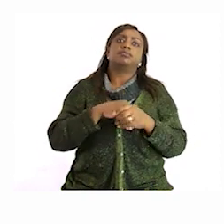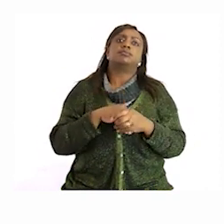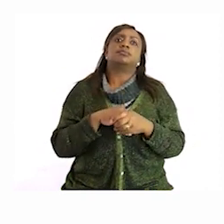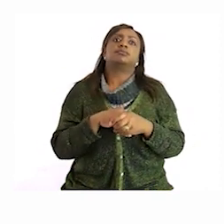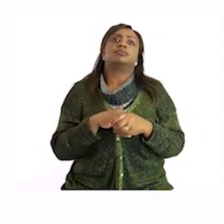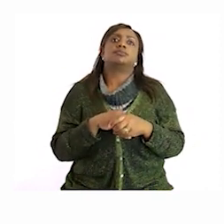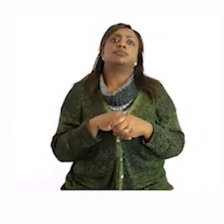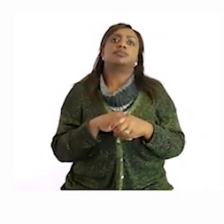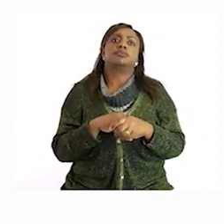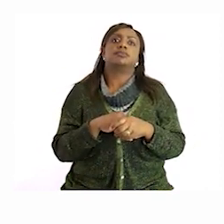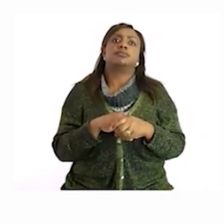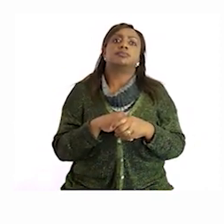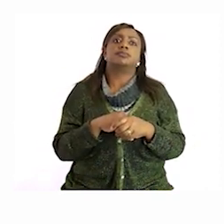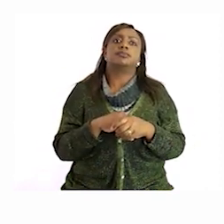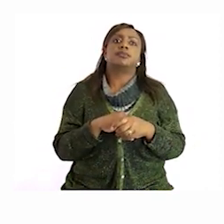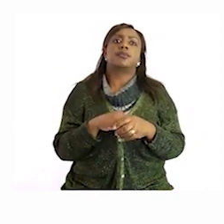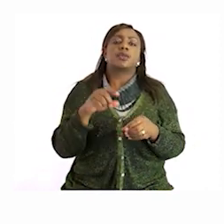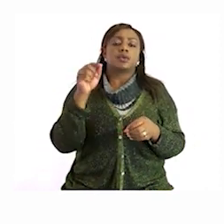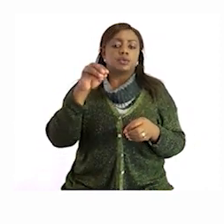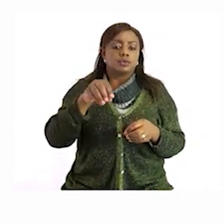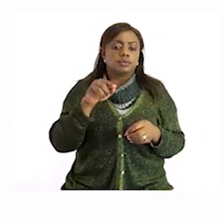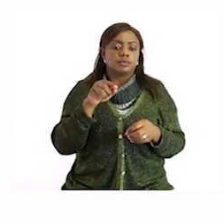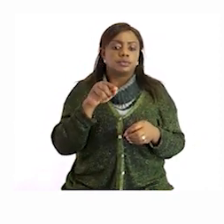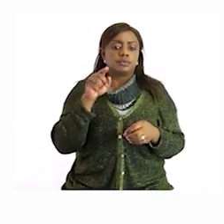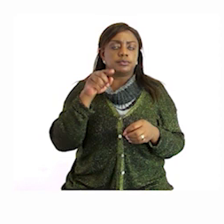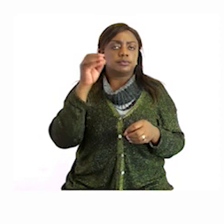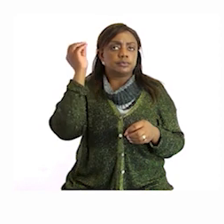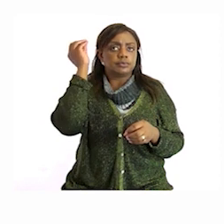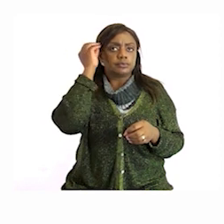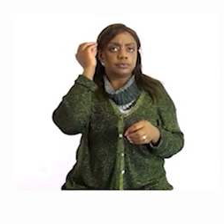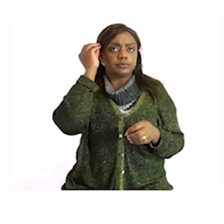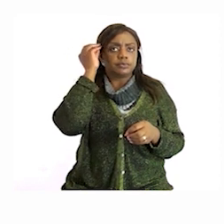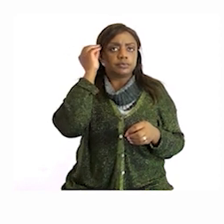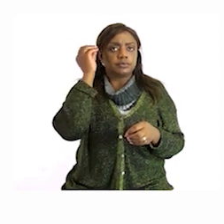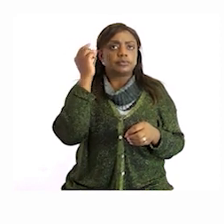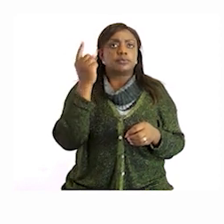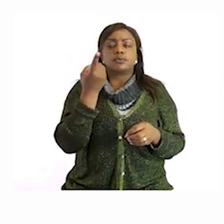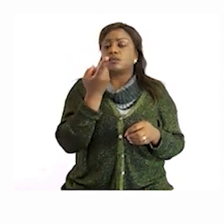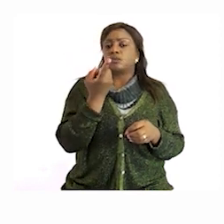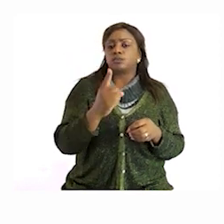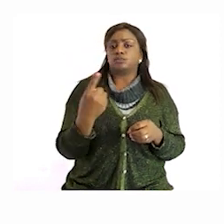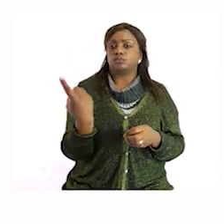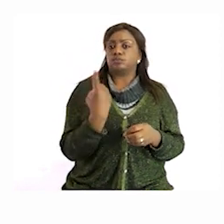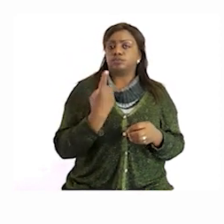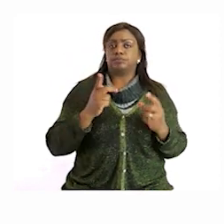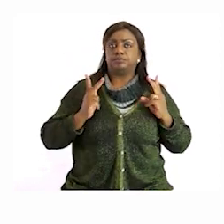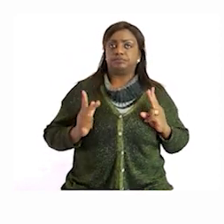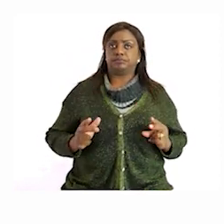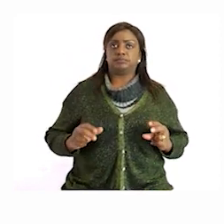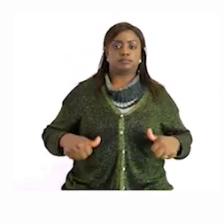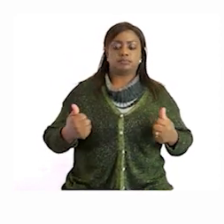What constitutes sexual health, you shouldn't only be physically healthy, be it you preventing yourself